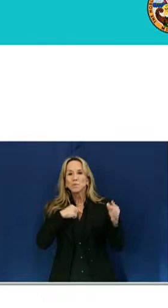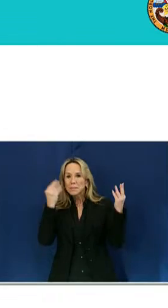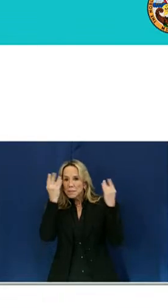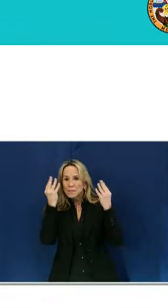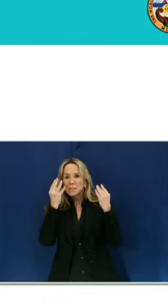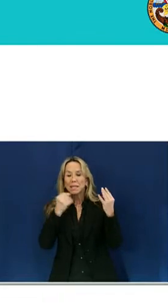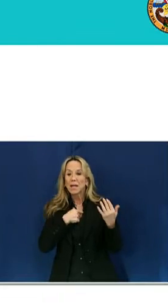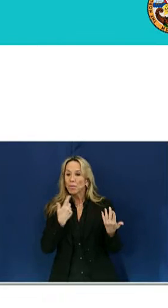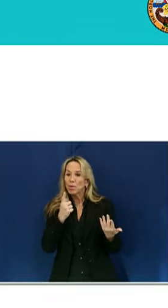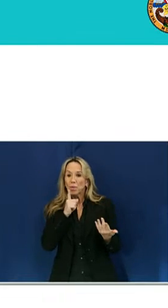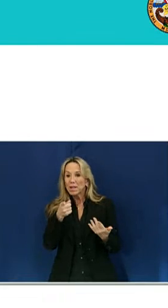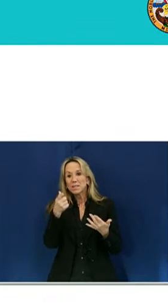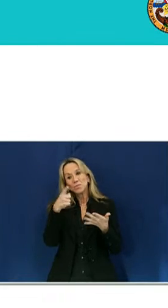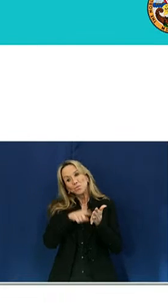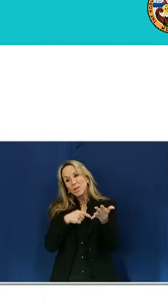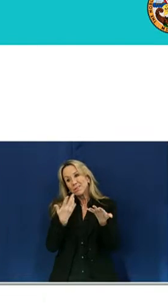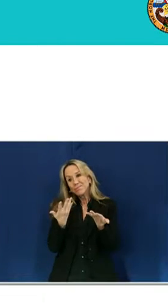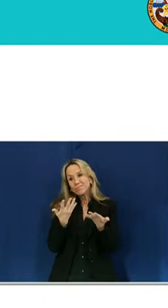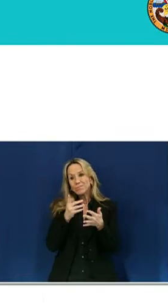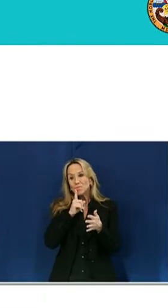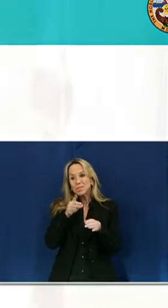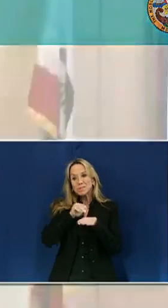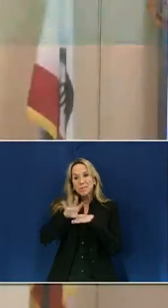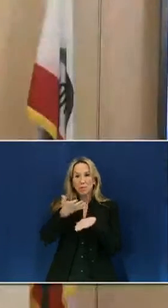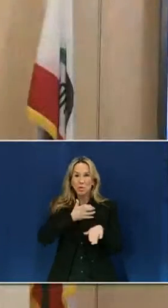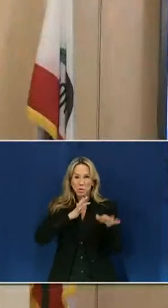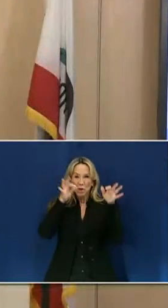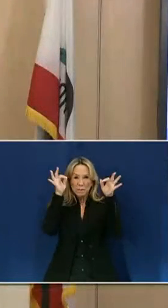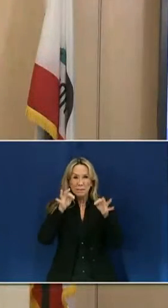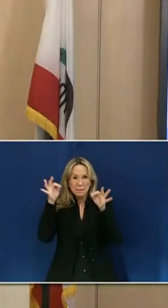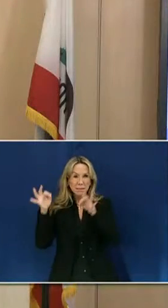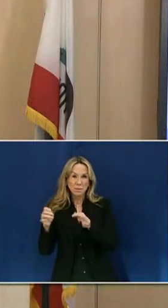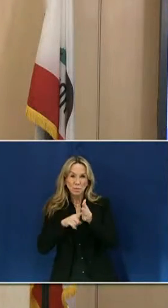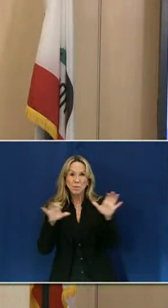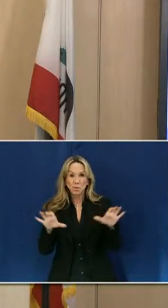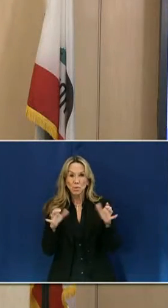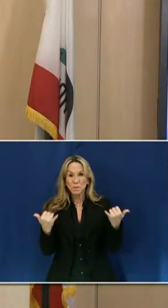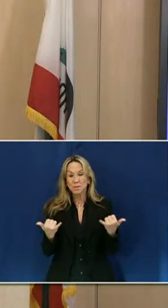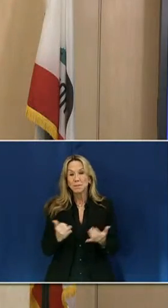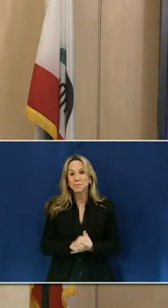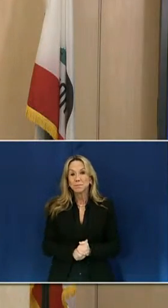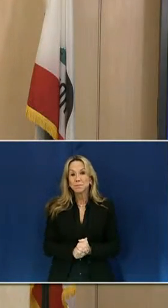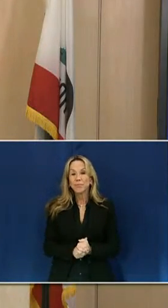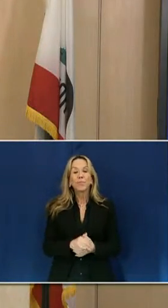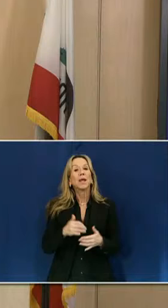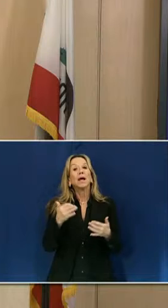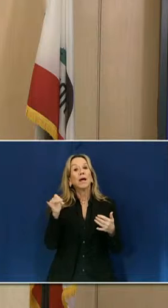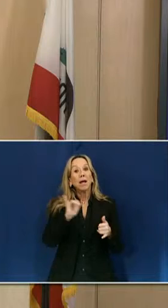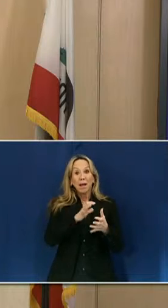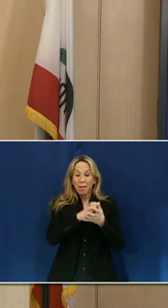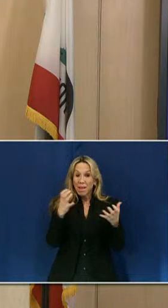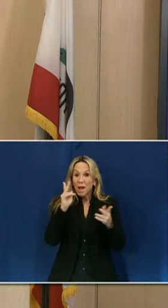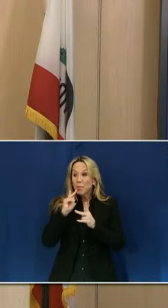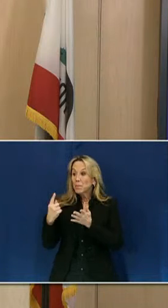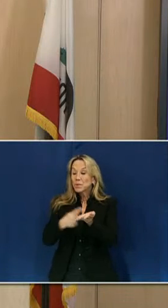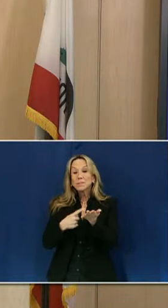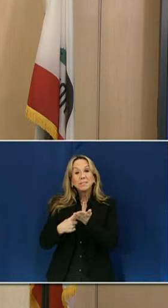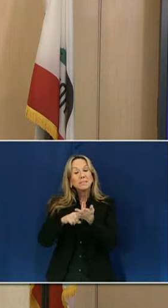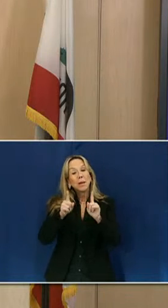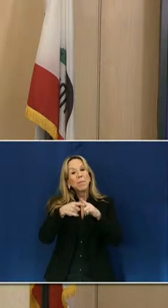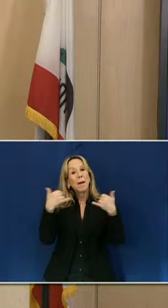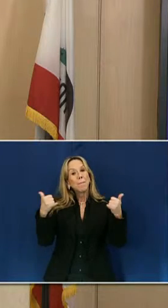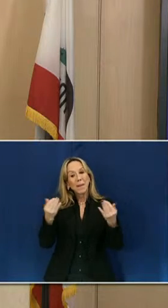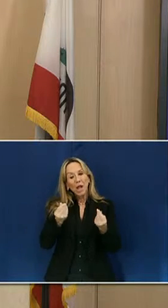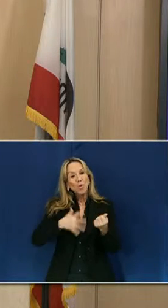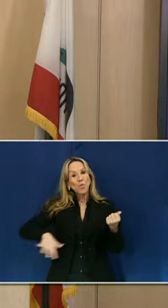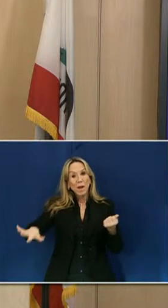and certainly a driver behind a lot of the actions that we're facing now. There's been a lot of discussion around playgrounds. And in the